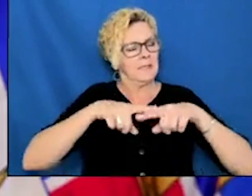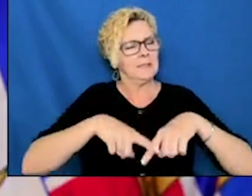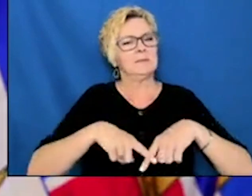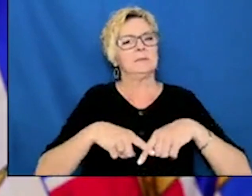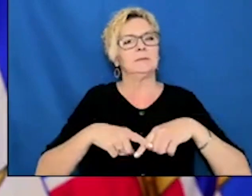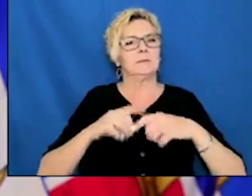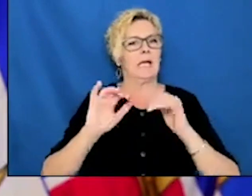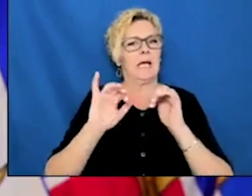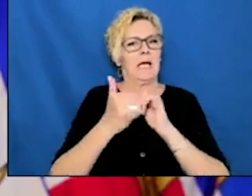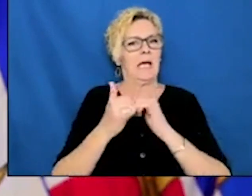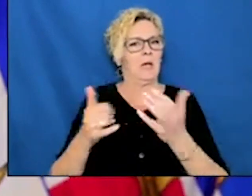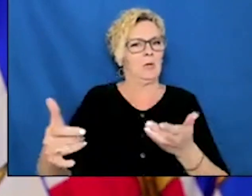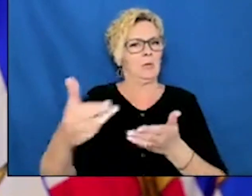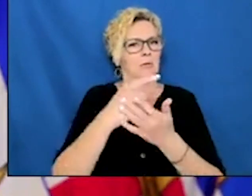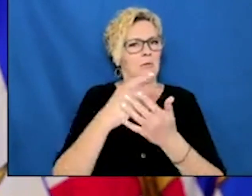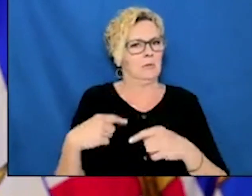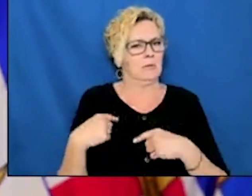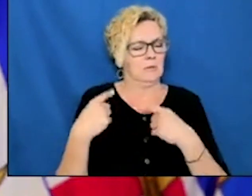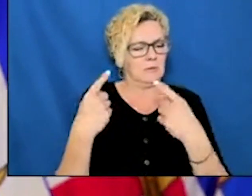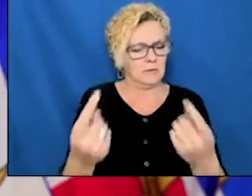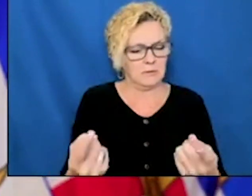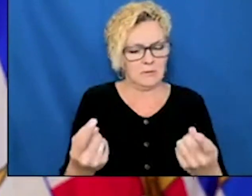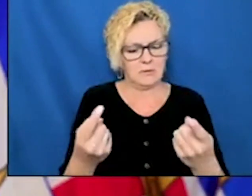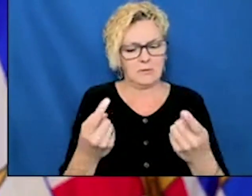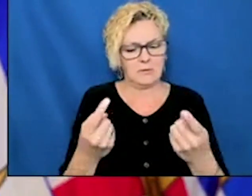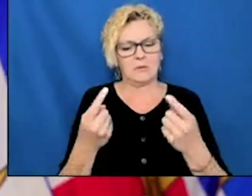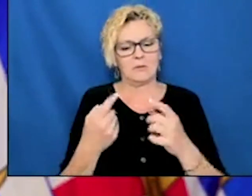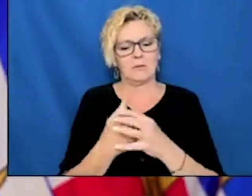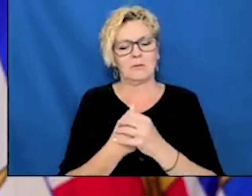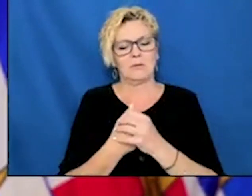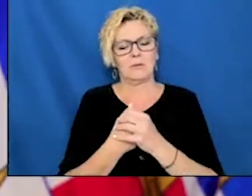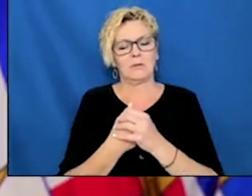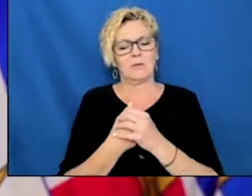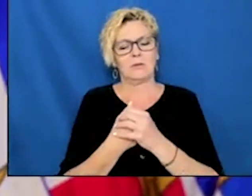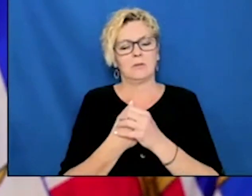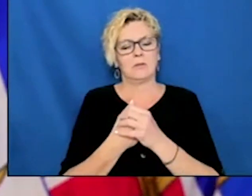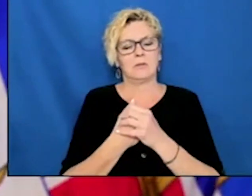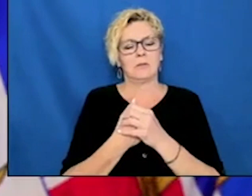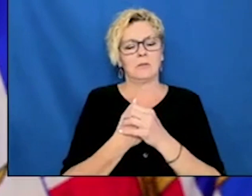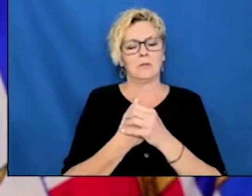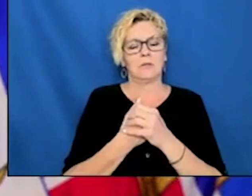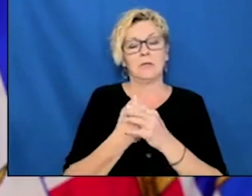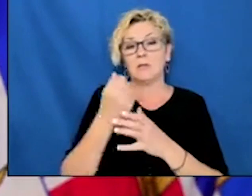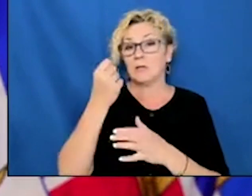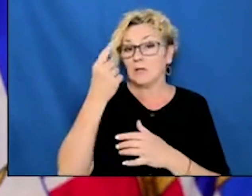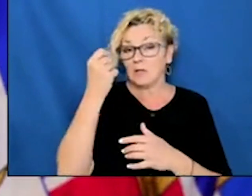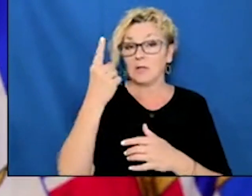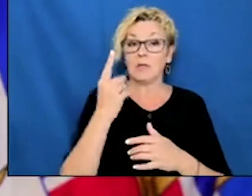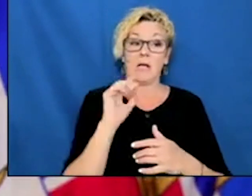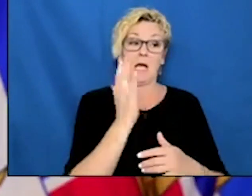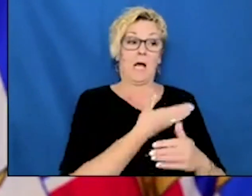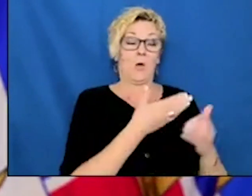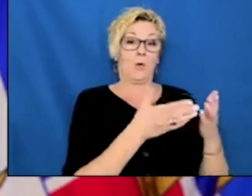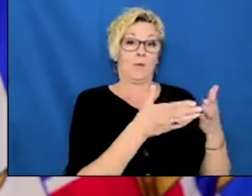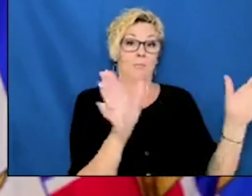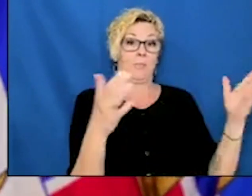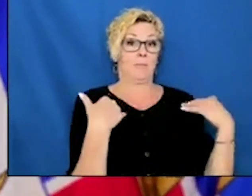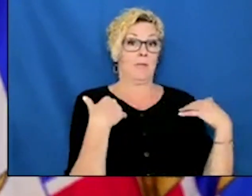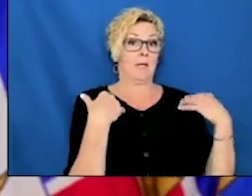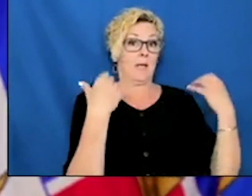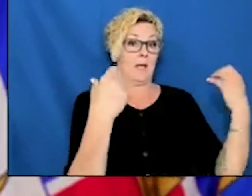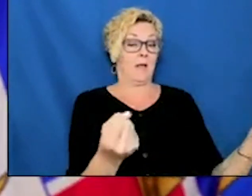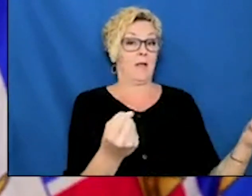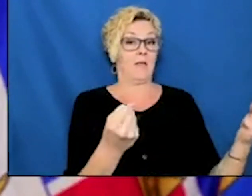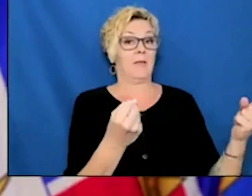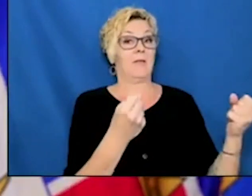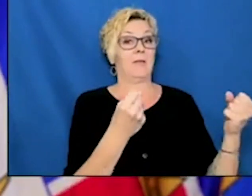we get at some of the other important information that's not collected in routine surveillance by looking to